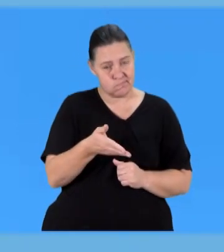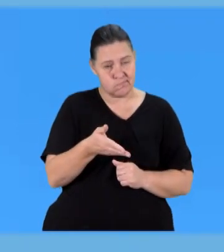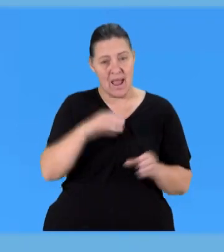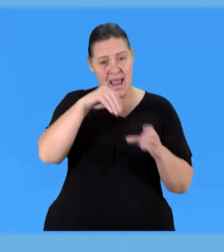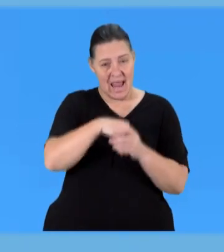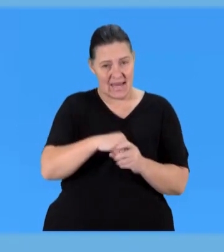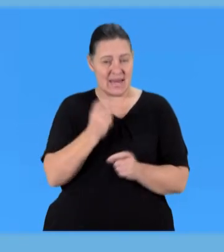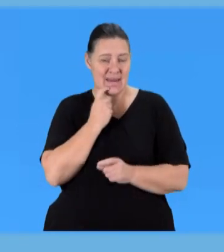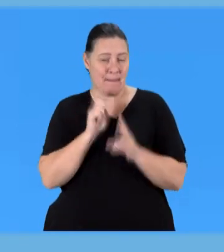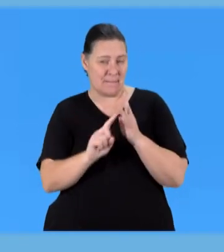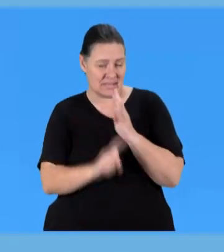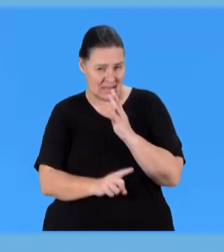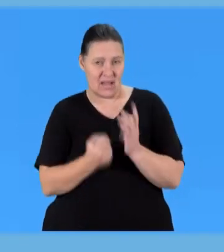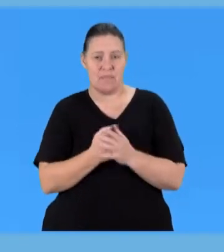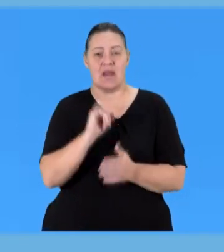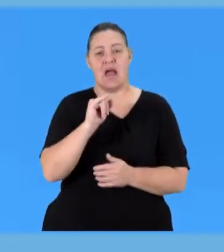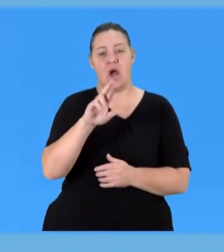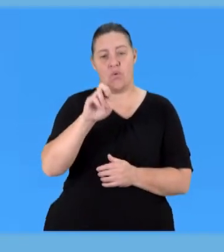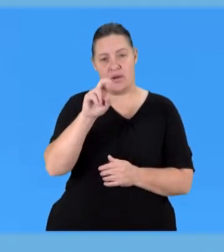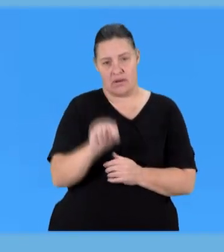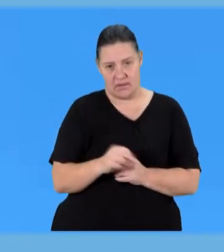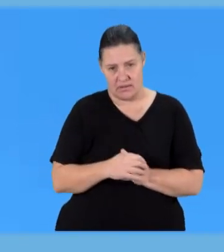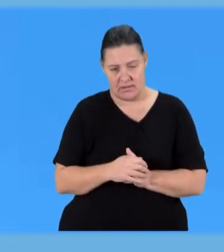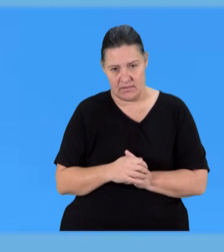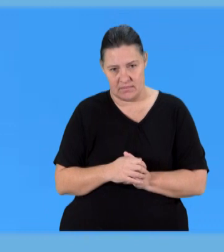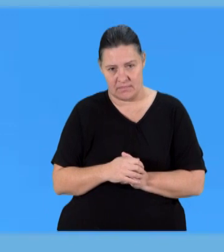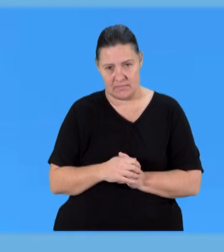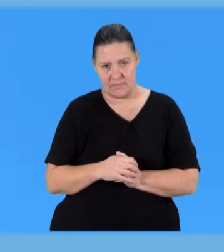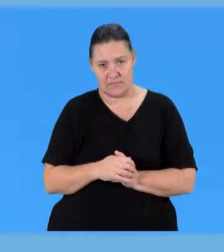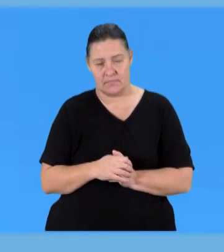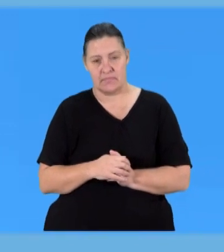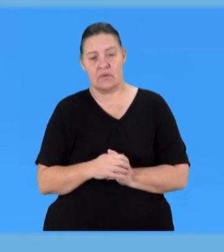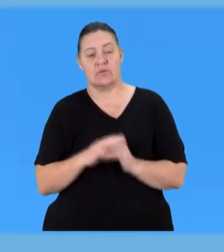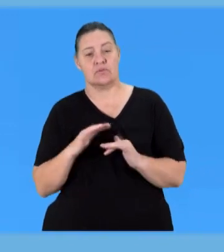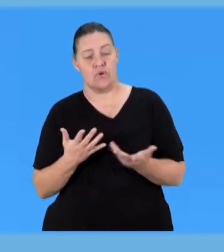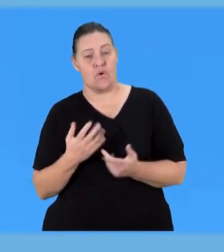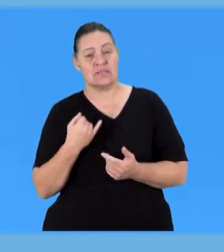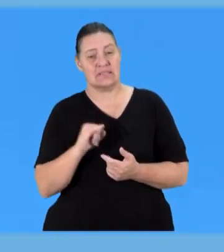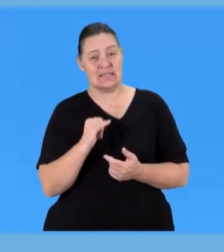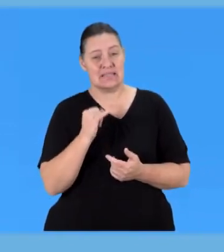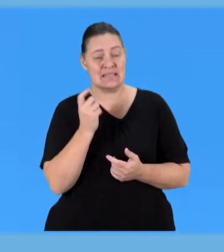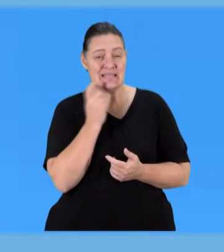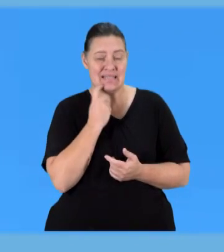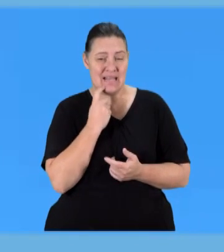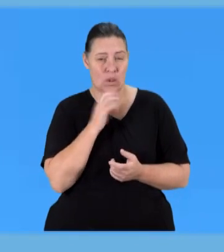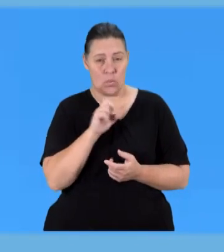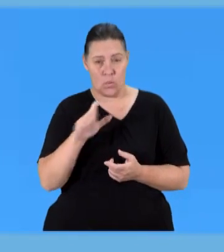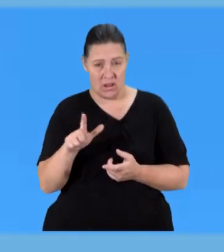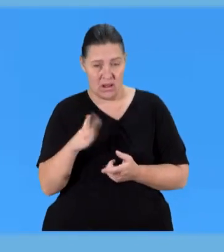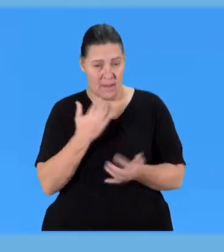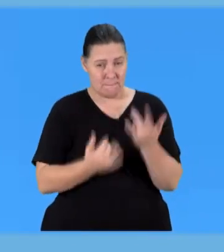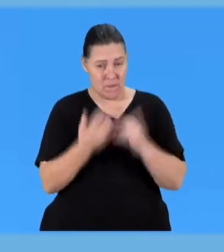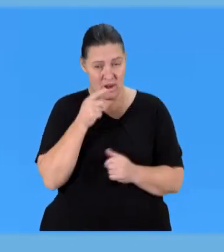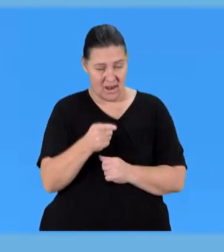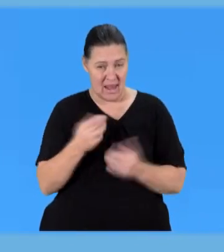is consistent in that particular mixture, it is going to be that of iron. So when steel wool burns in air,